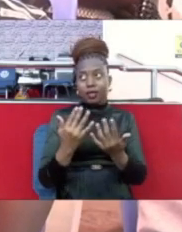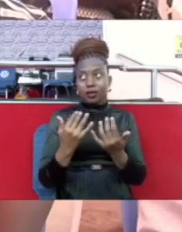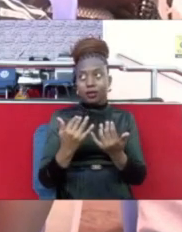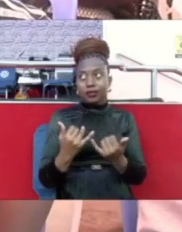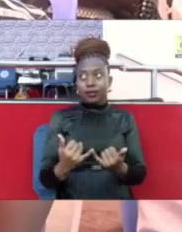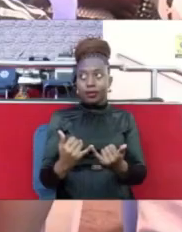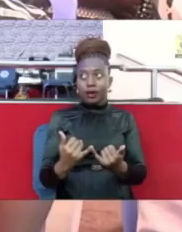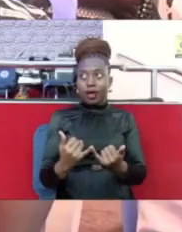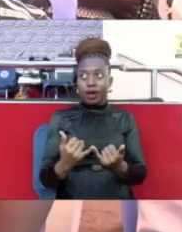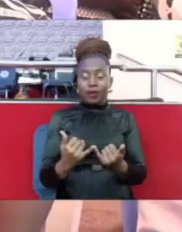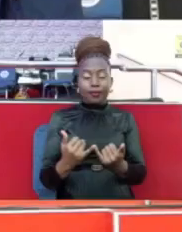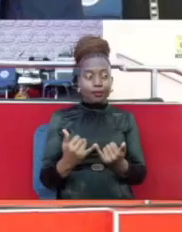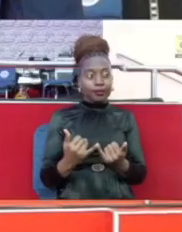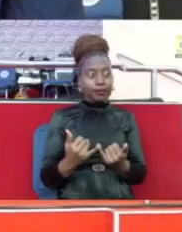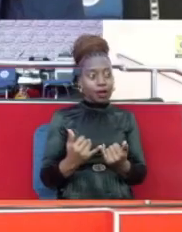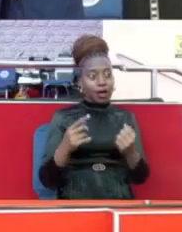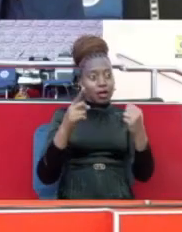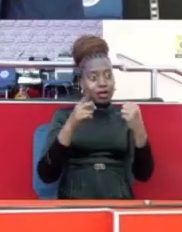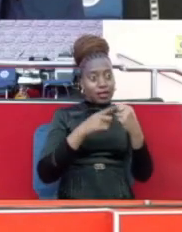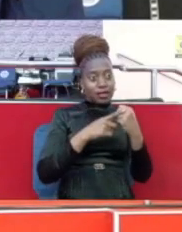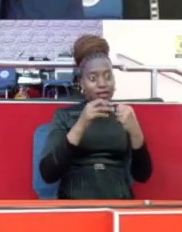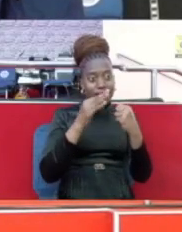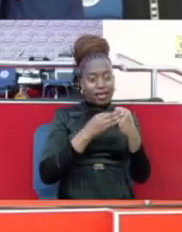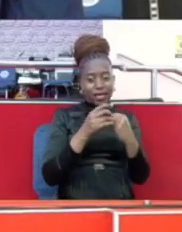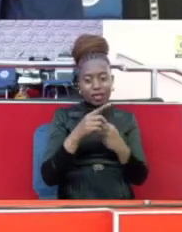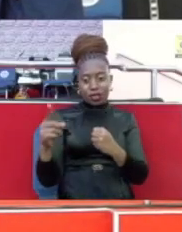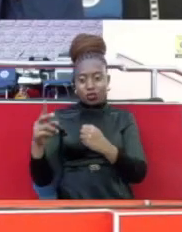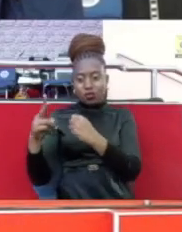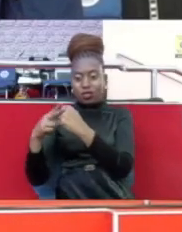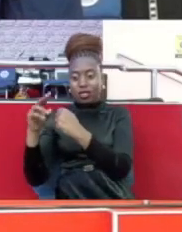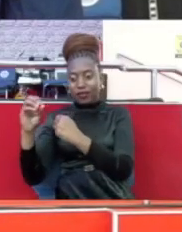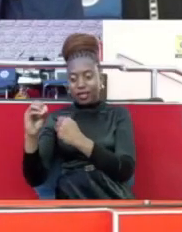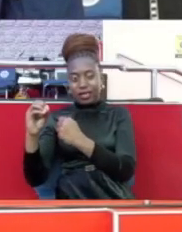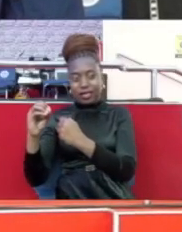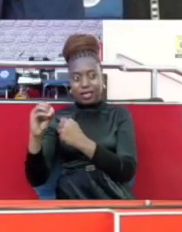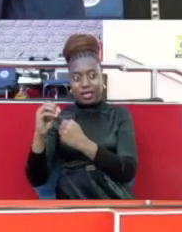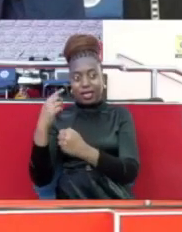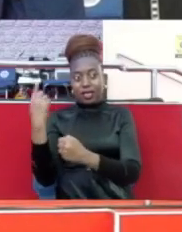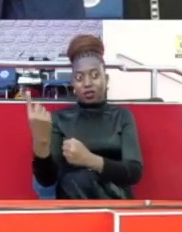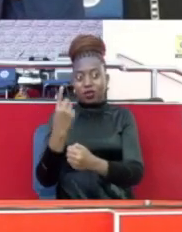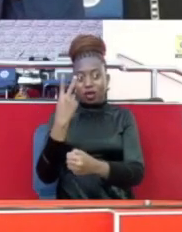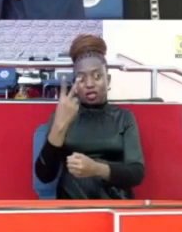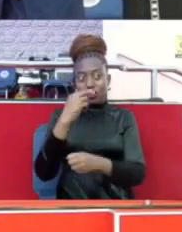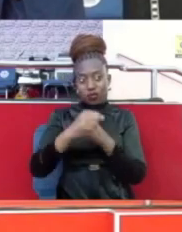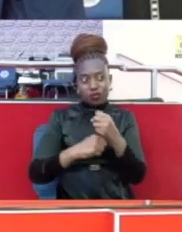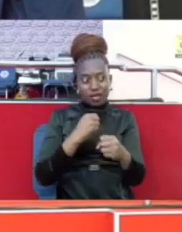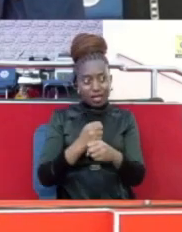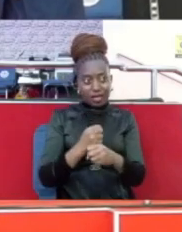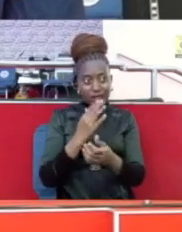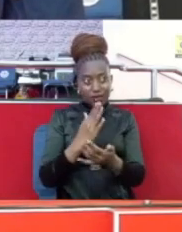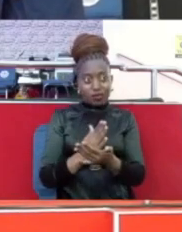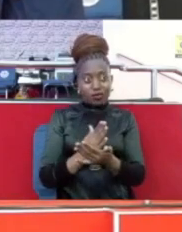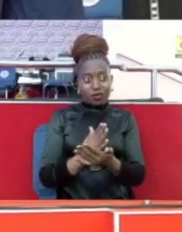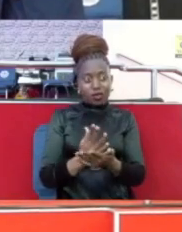At 68 to 70 is 2 years. That means in 2 years I will have reached what God promised was a